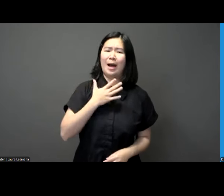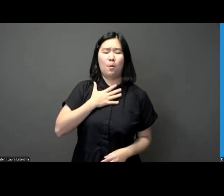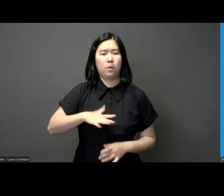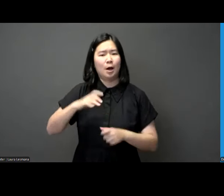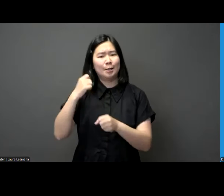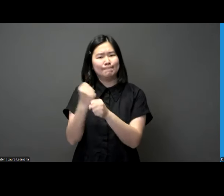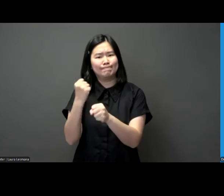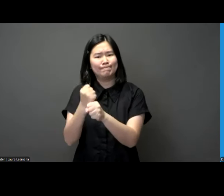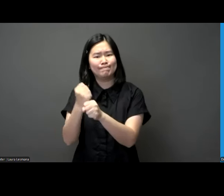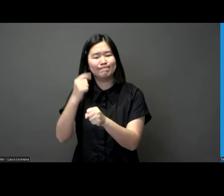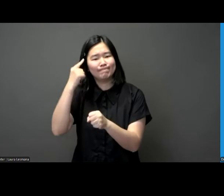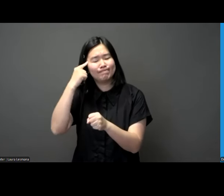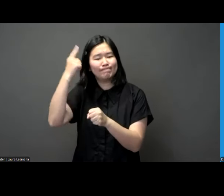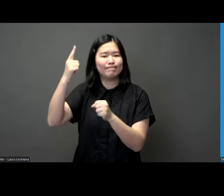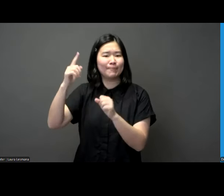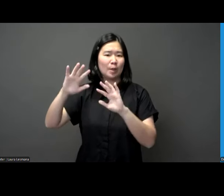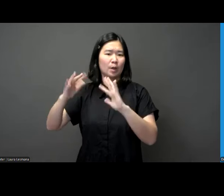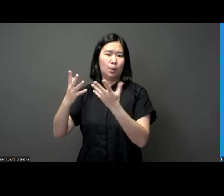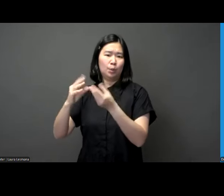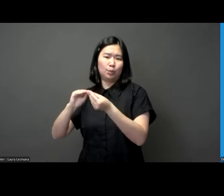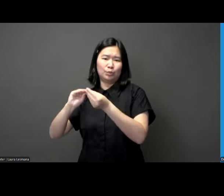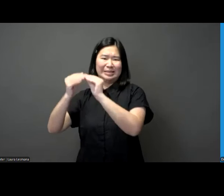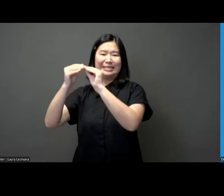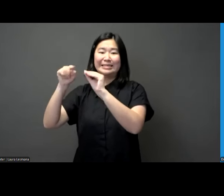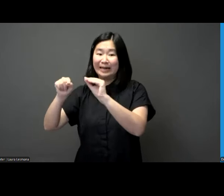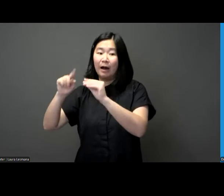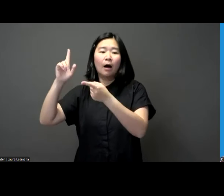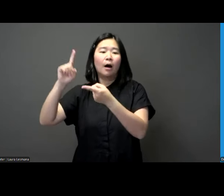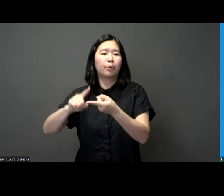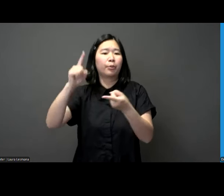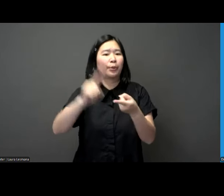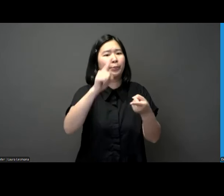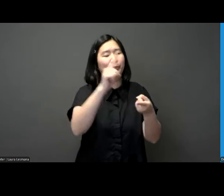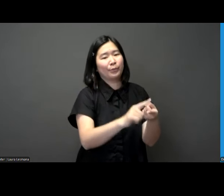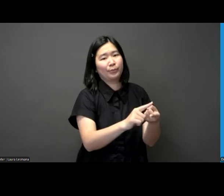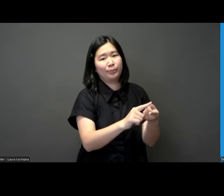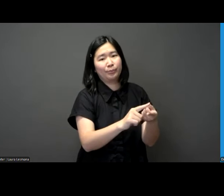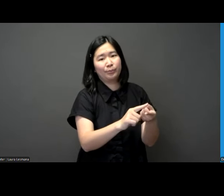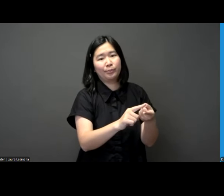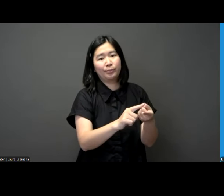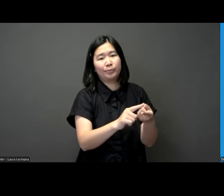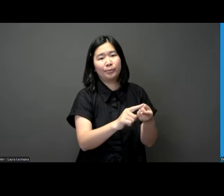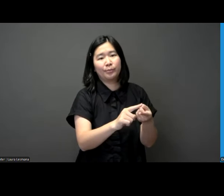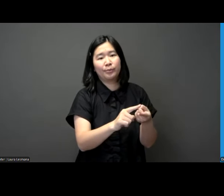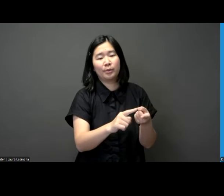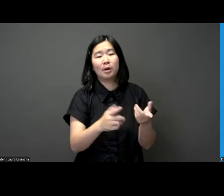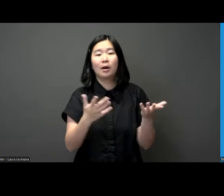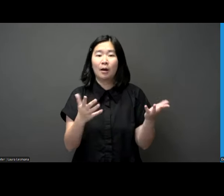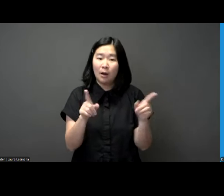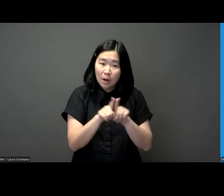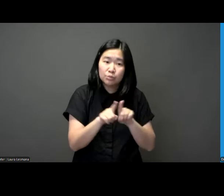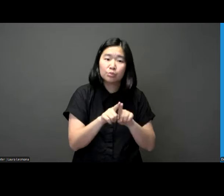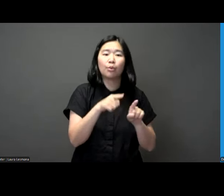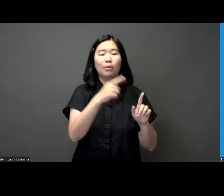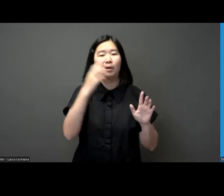between departments, the Department of Social and Environmental Determinants of Health and the leadership of the Department of Communicable